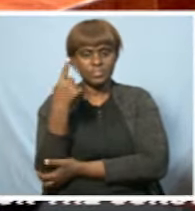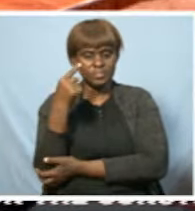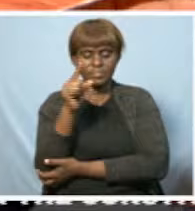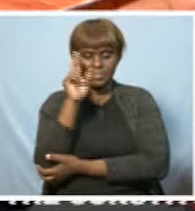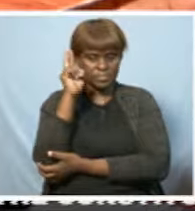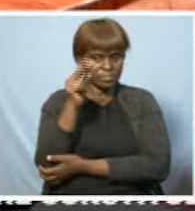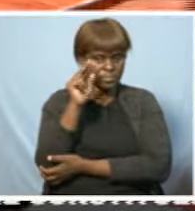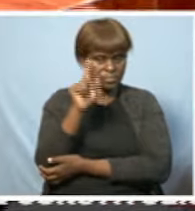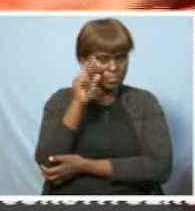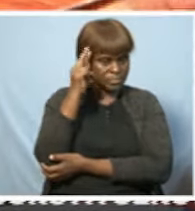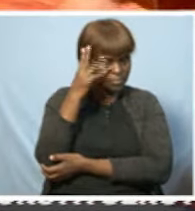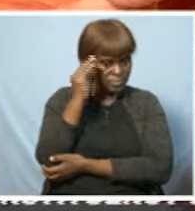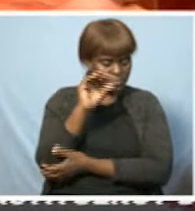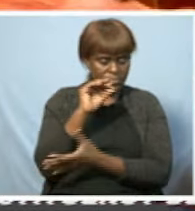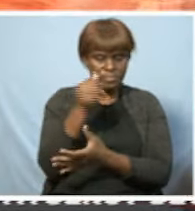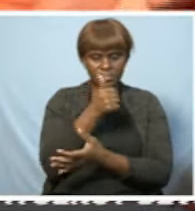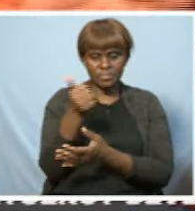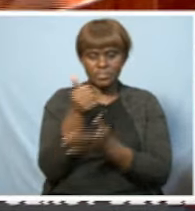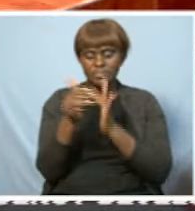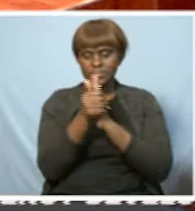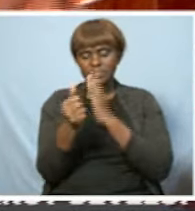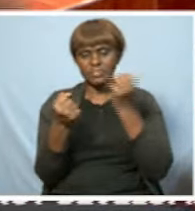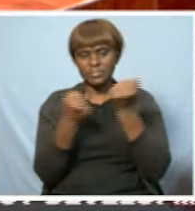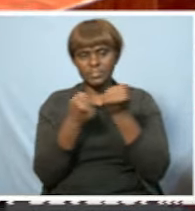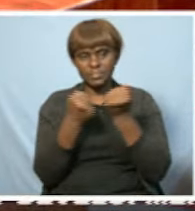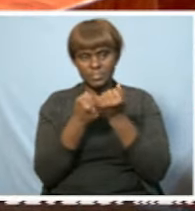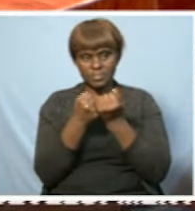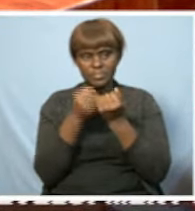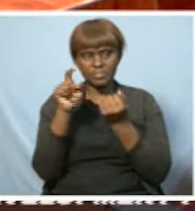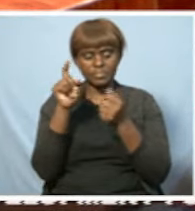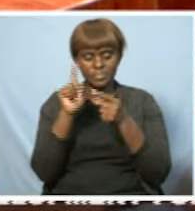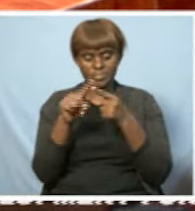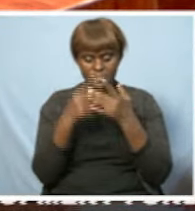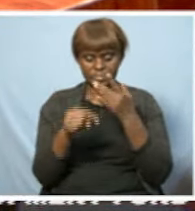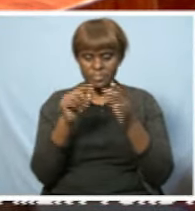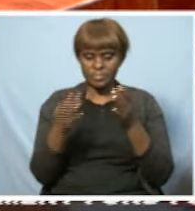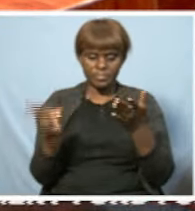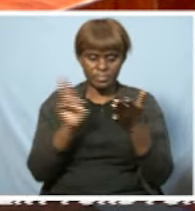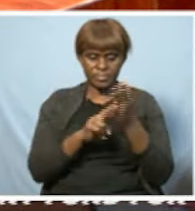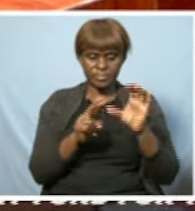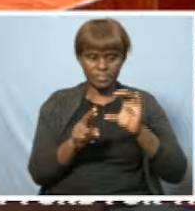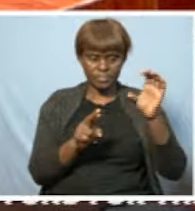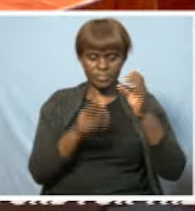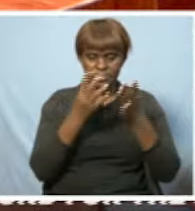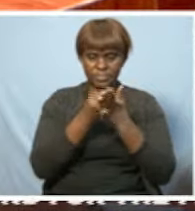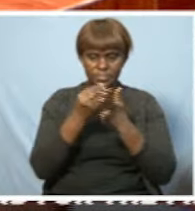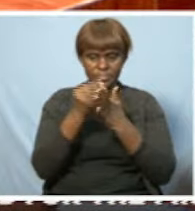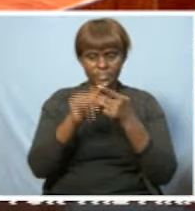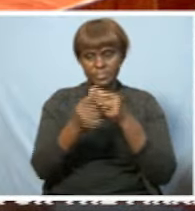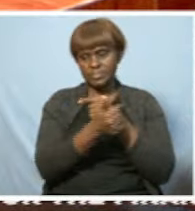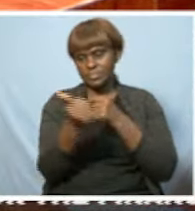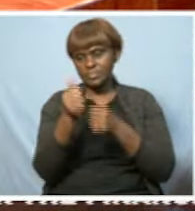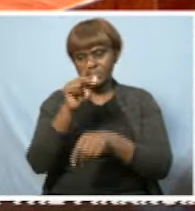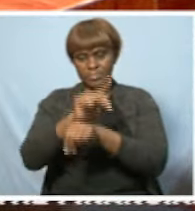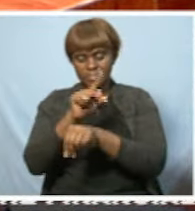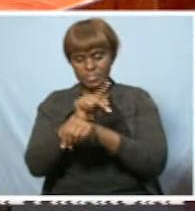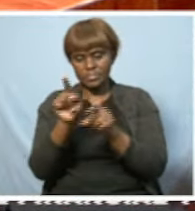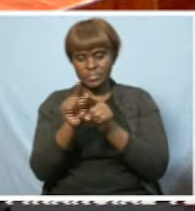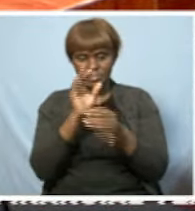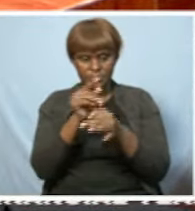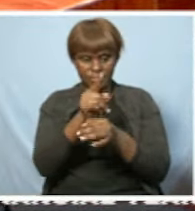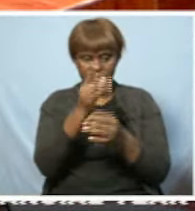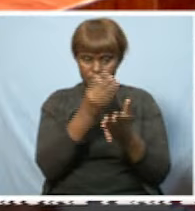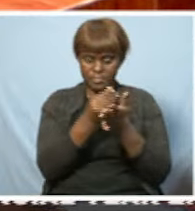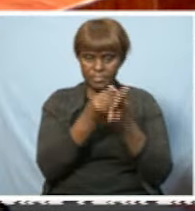or another, skills bursaries, then you need to reallocate the money towards another project. And then if this is not